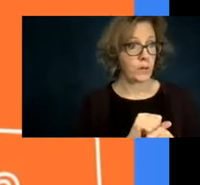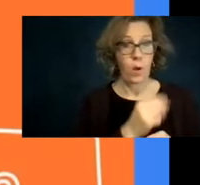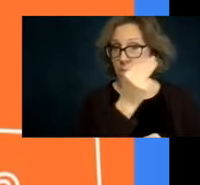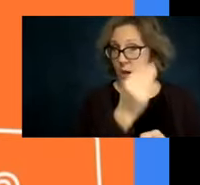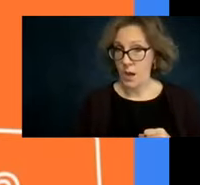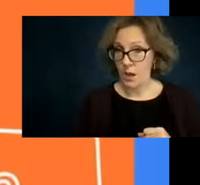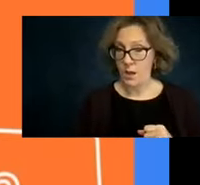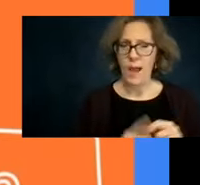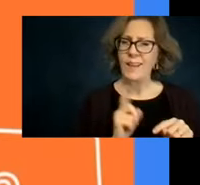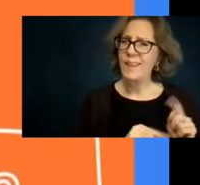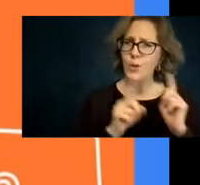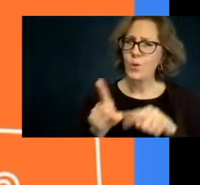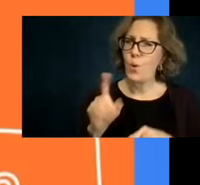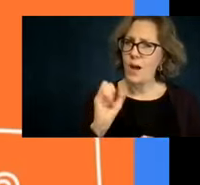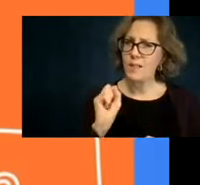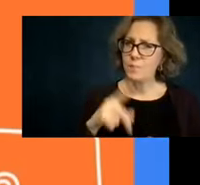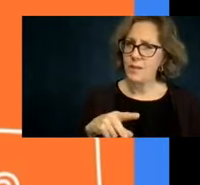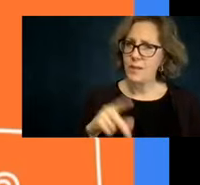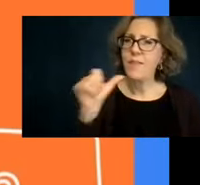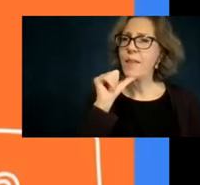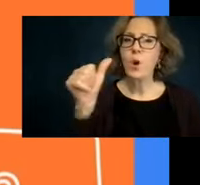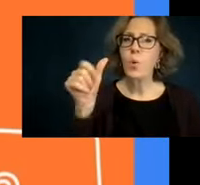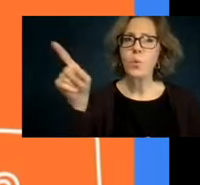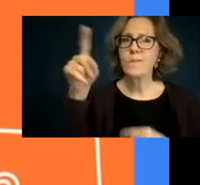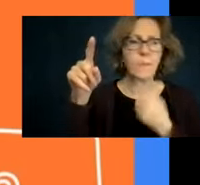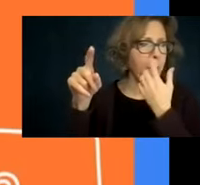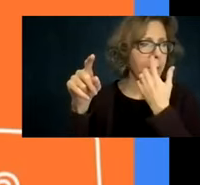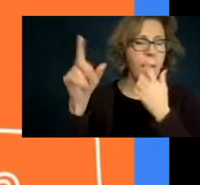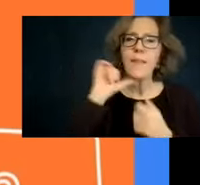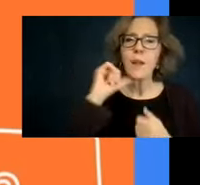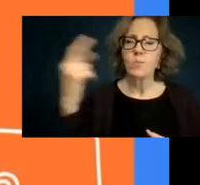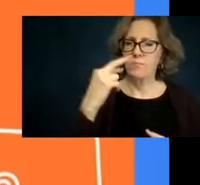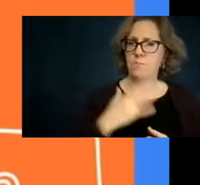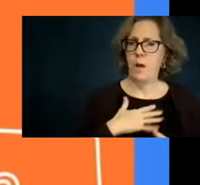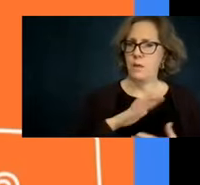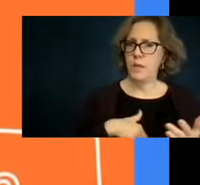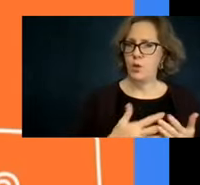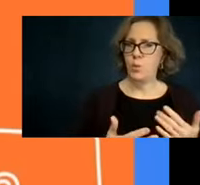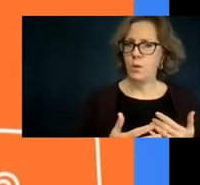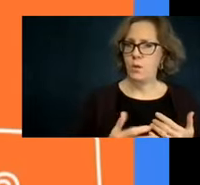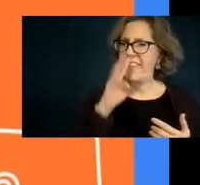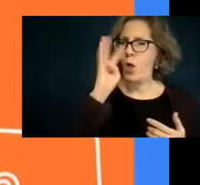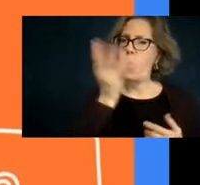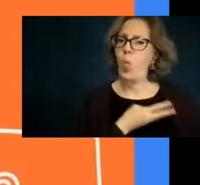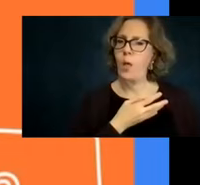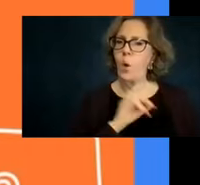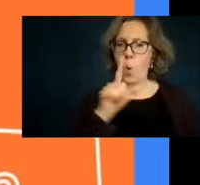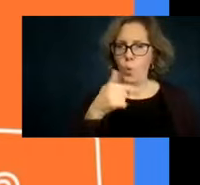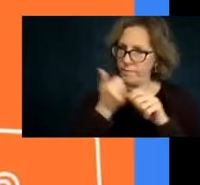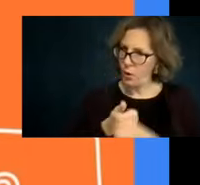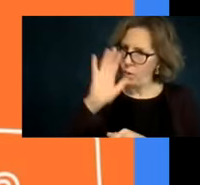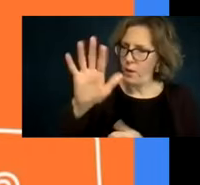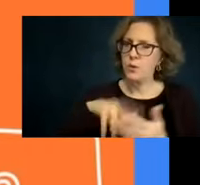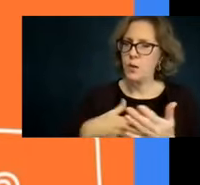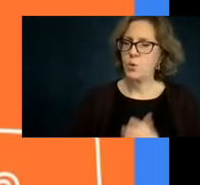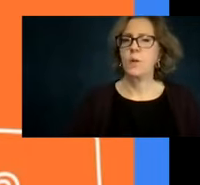I can't be at the ISP, and they don't pay attention to my schedule. They only want to pay attention to theirs.